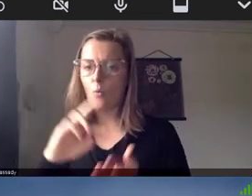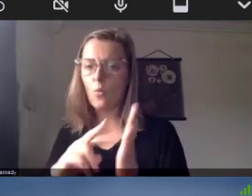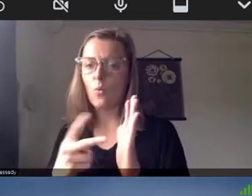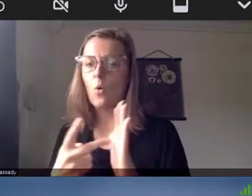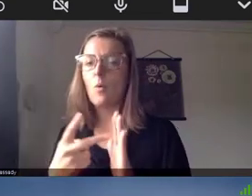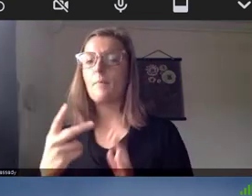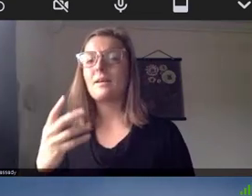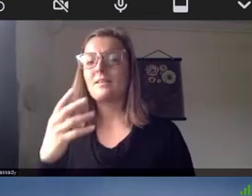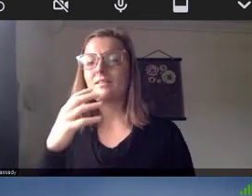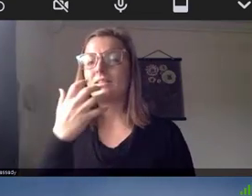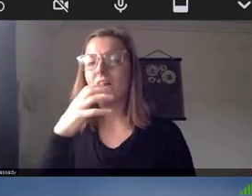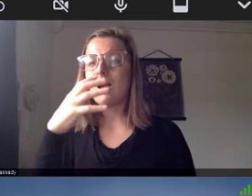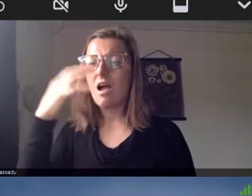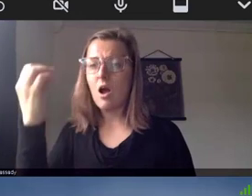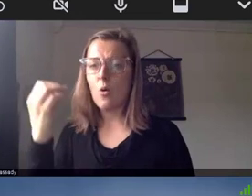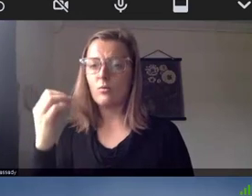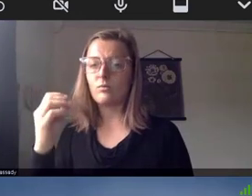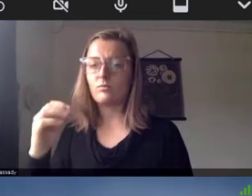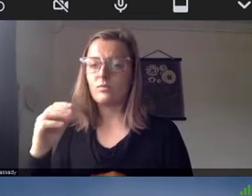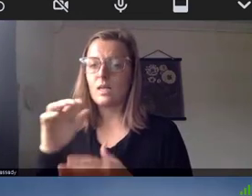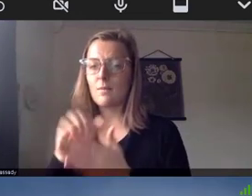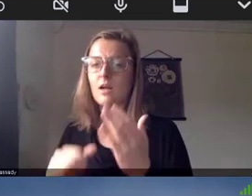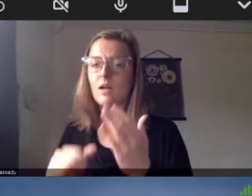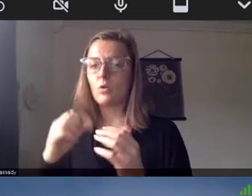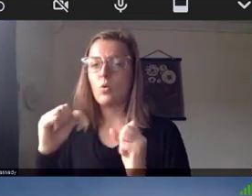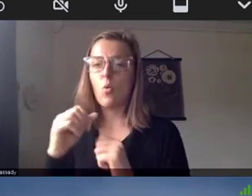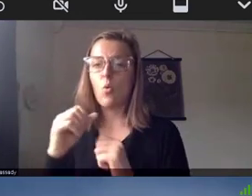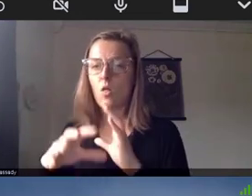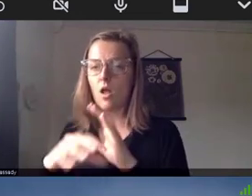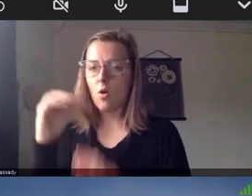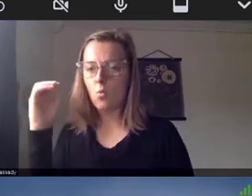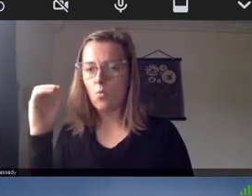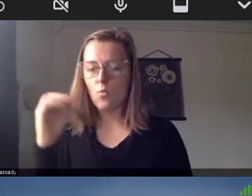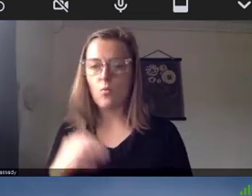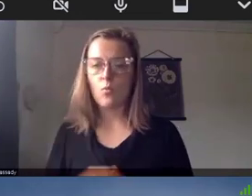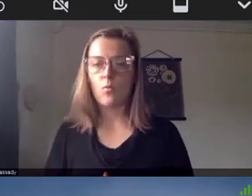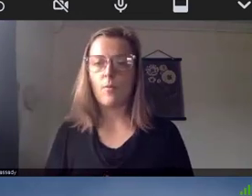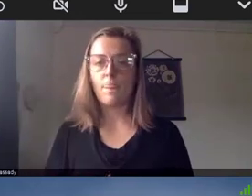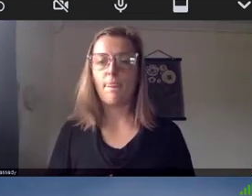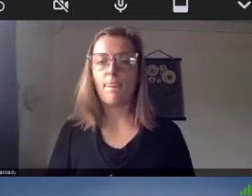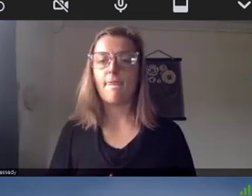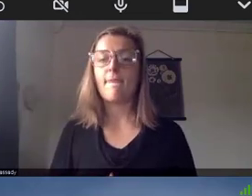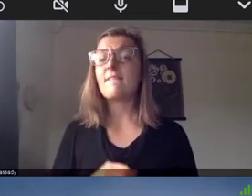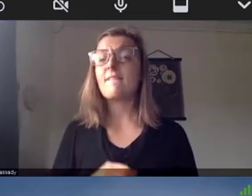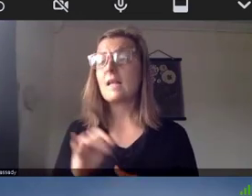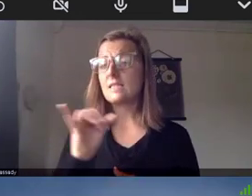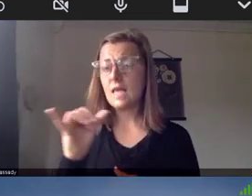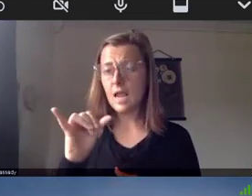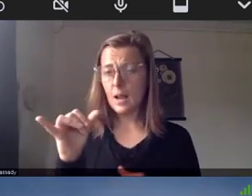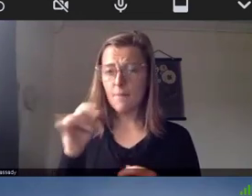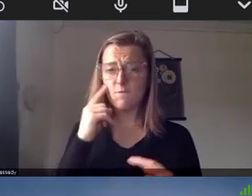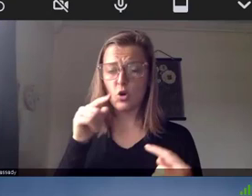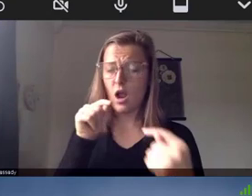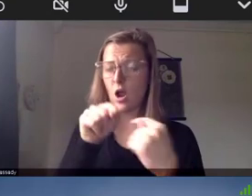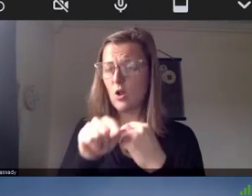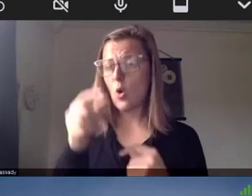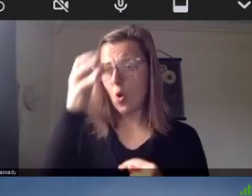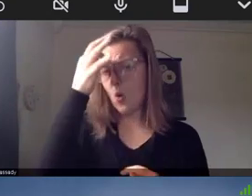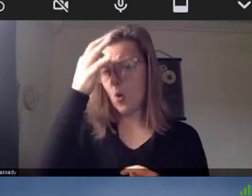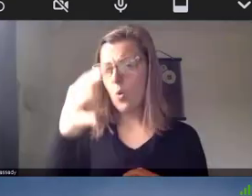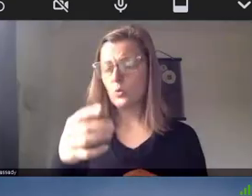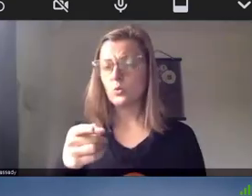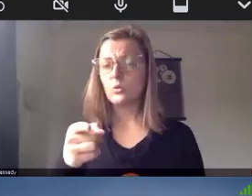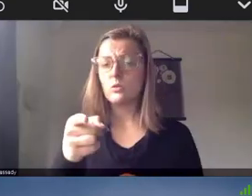almost the same in counterflow, except now the hot inlet is touching the cold outlet, so that changes delta T1, and the hot outlet